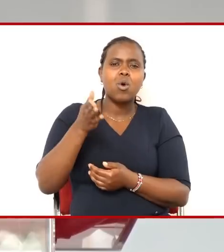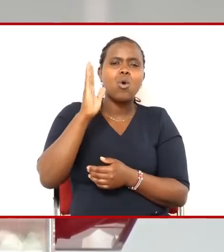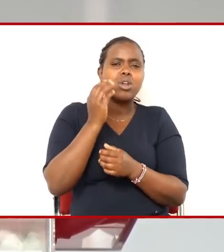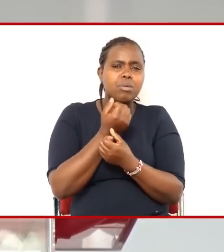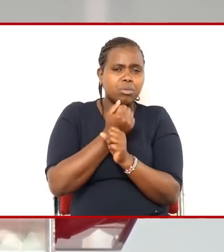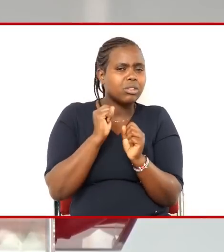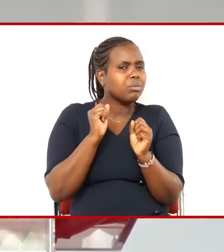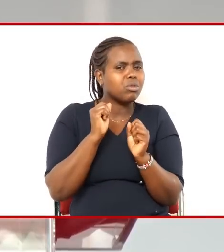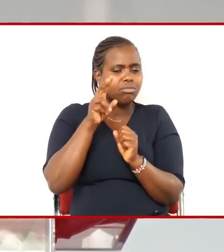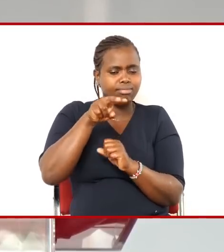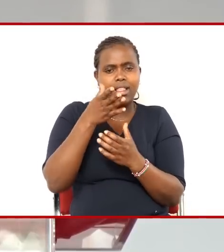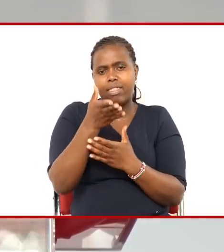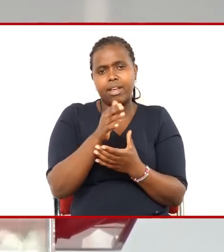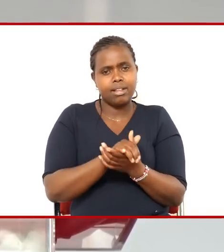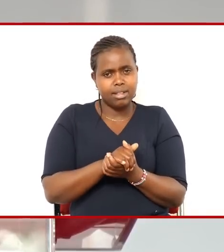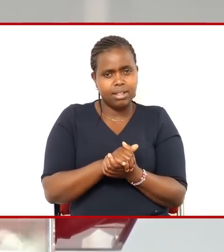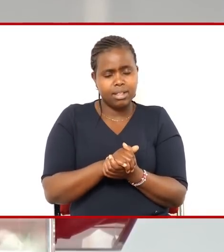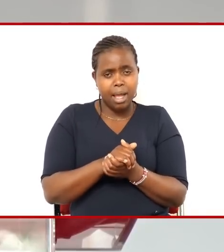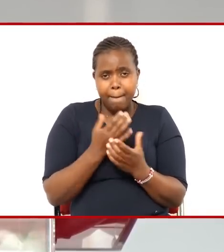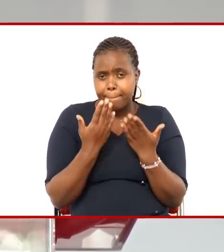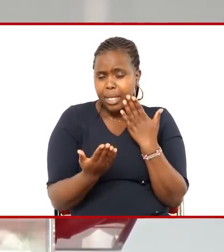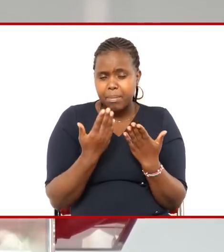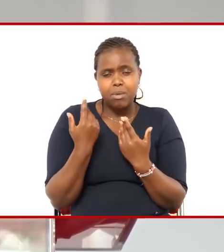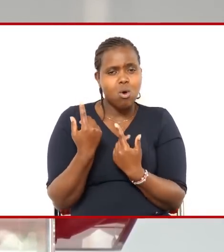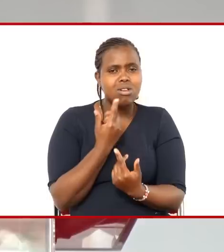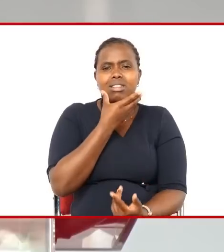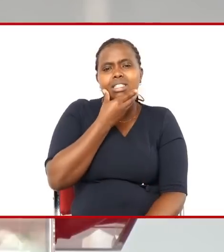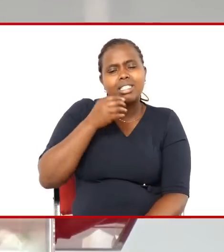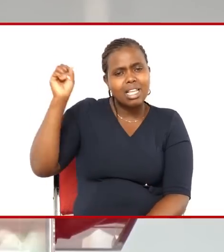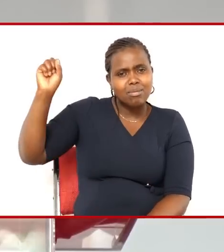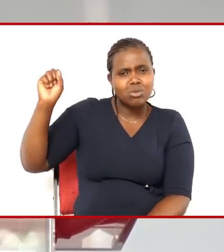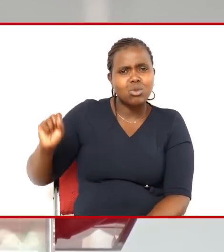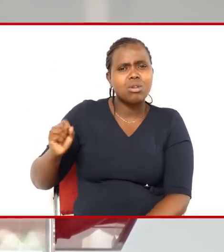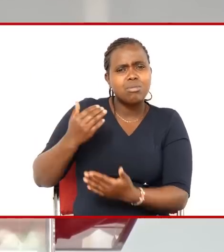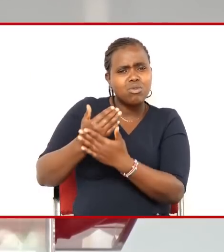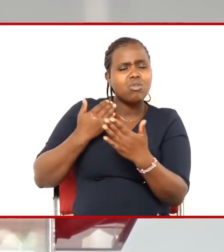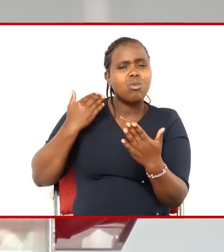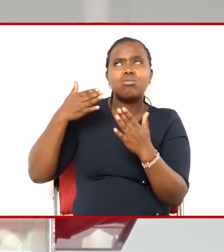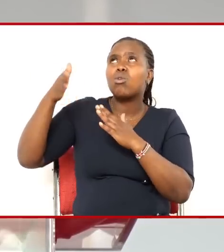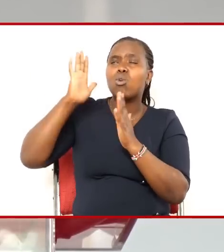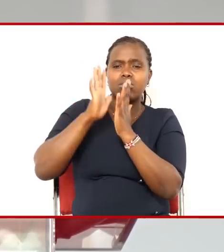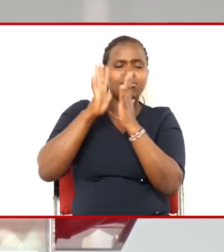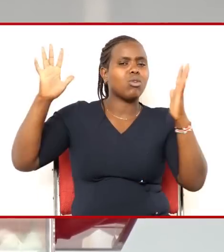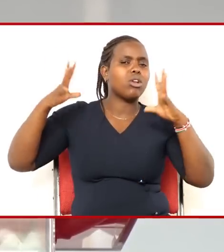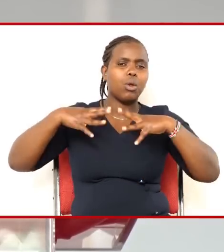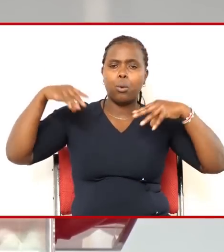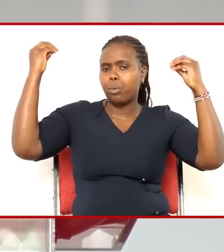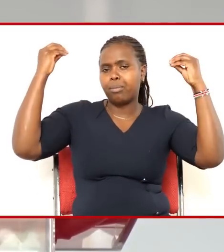will no longer be seen. Not only Samson was degraded, God's glory was